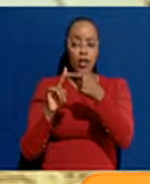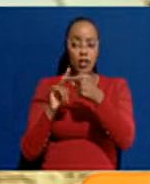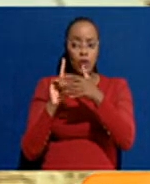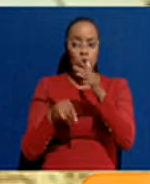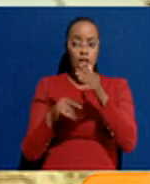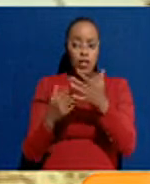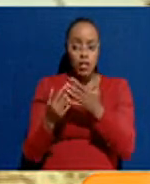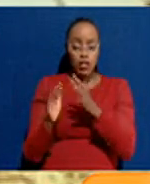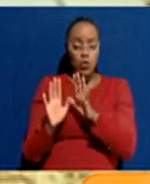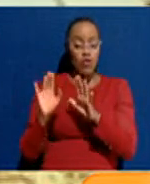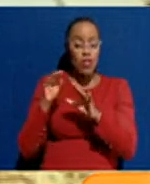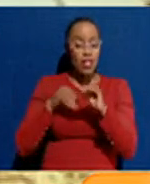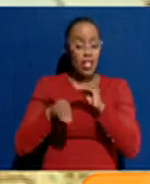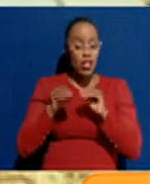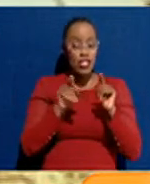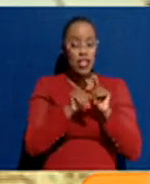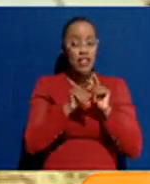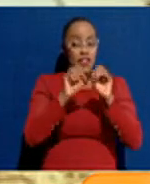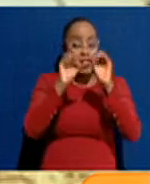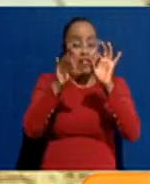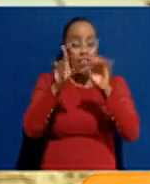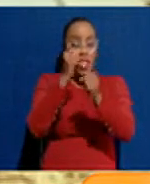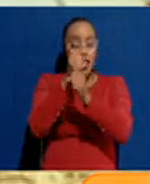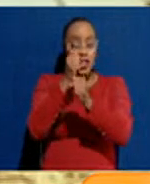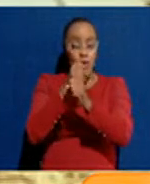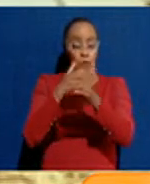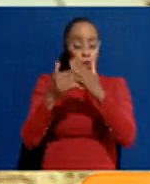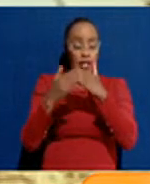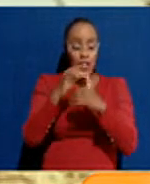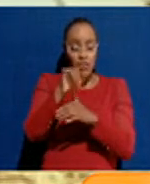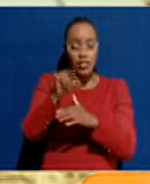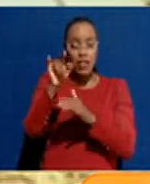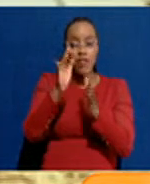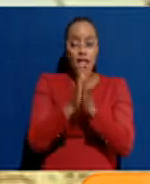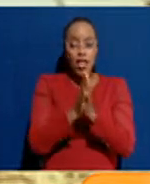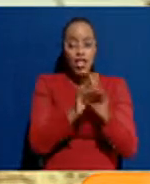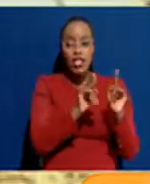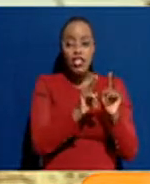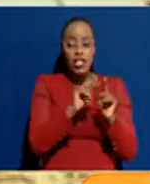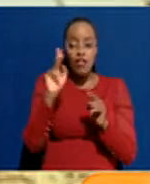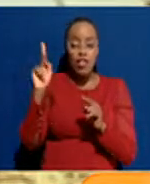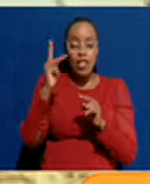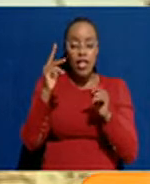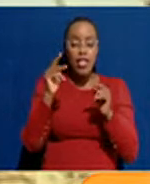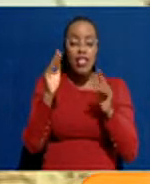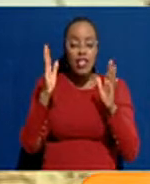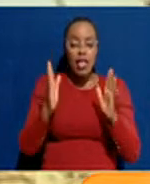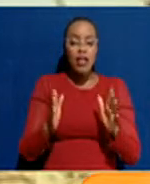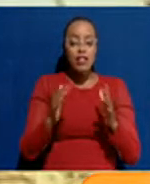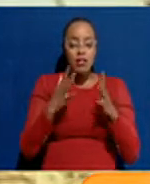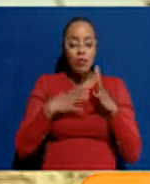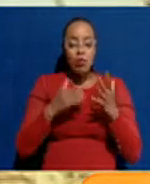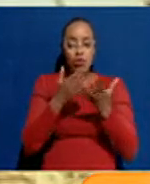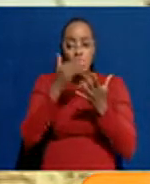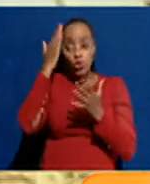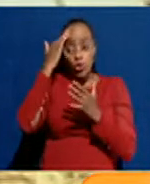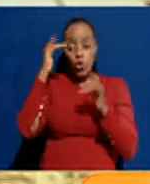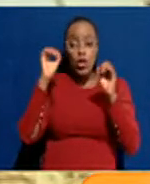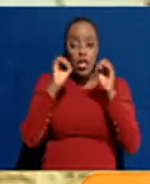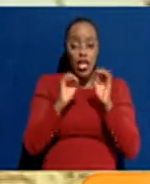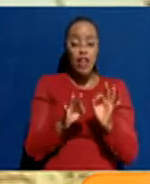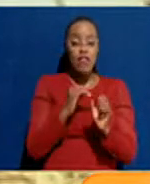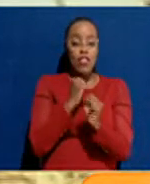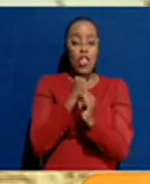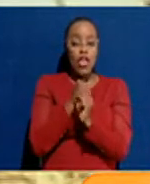uphold integrity. That for as long as they do that which is right, and I even want the Kenyan public to know this, for as long as they